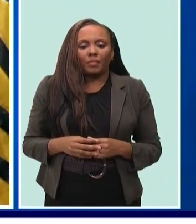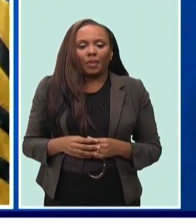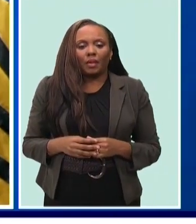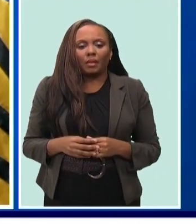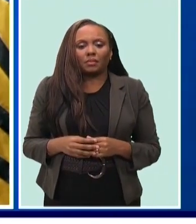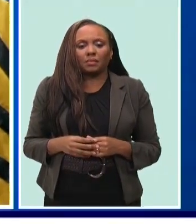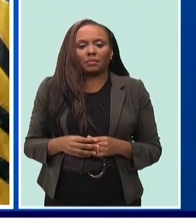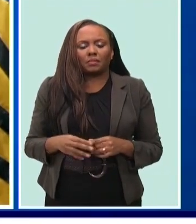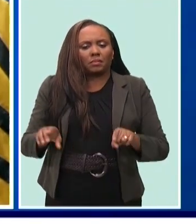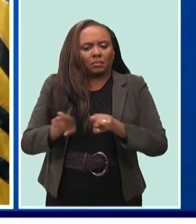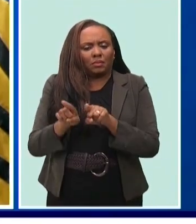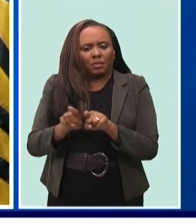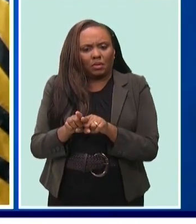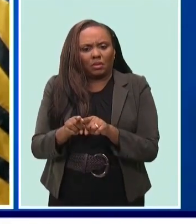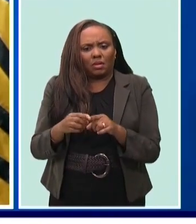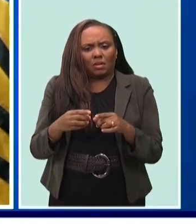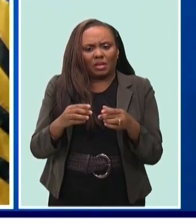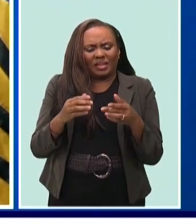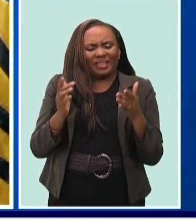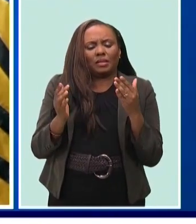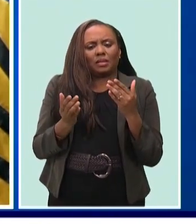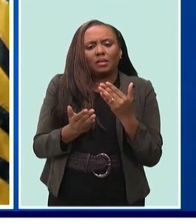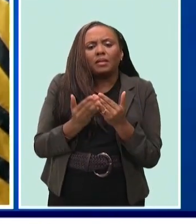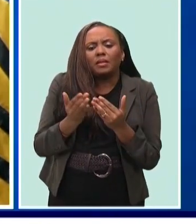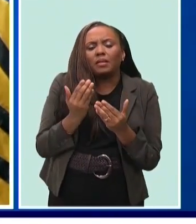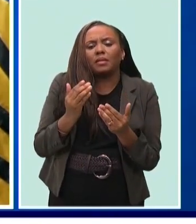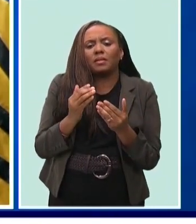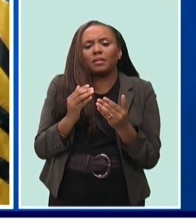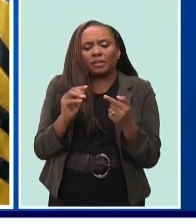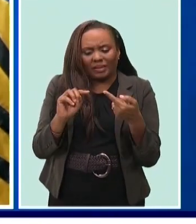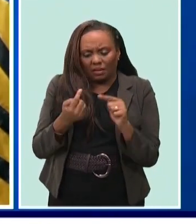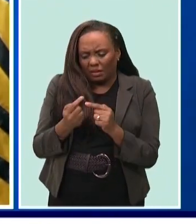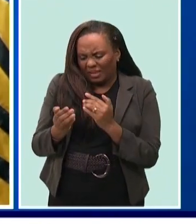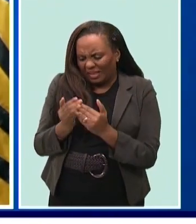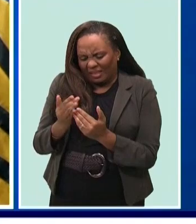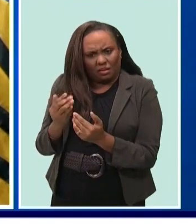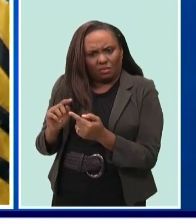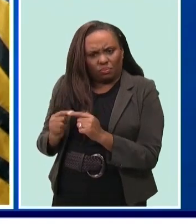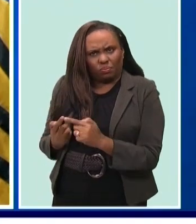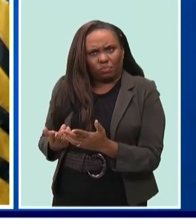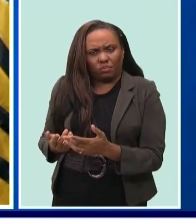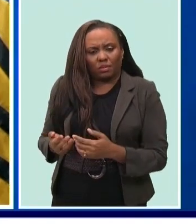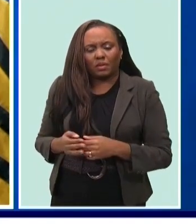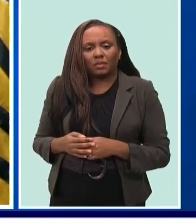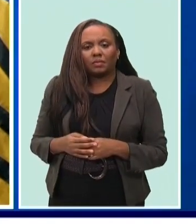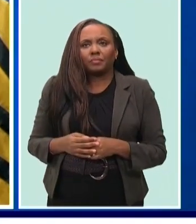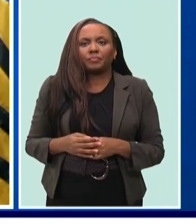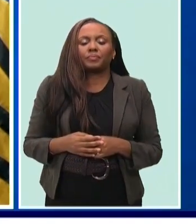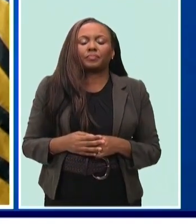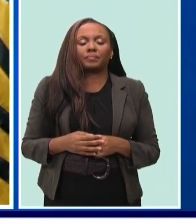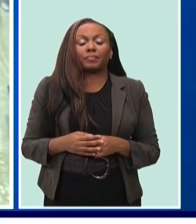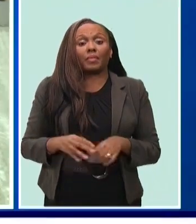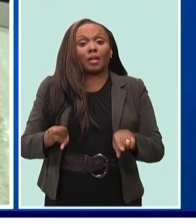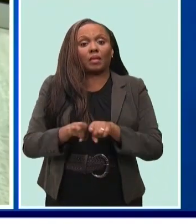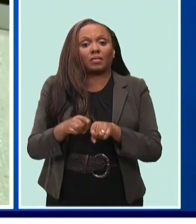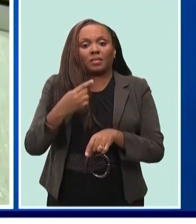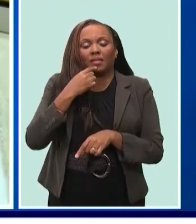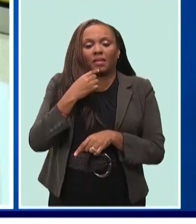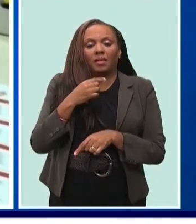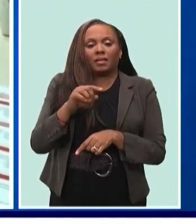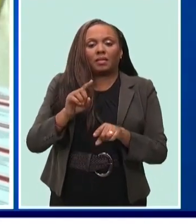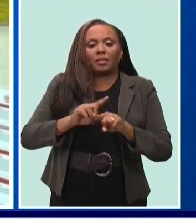blood vessels and bruising, that's another side effect that we don't like. Dr. Ford says skin bleaching products are part